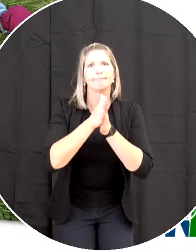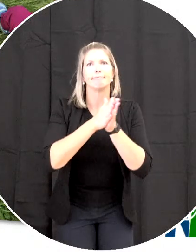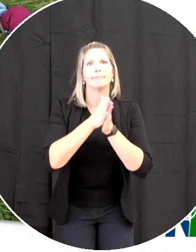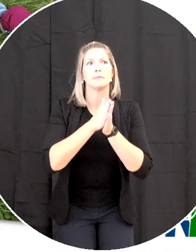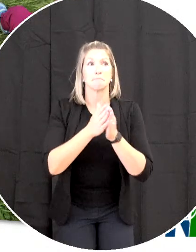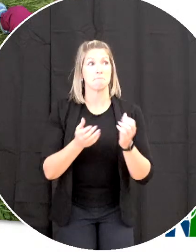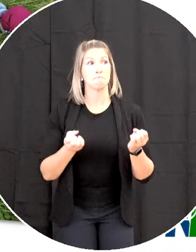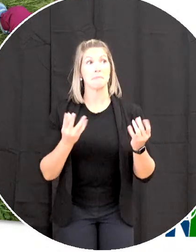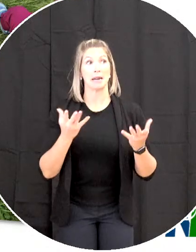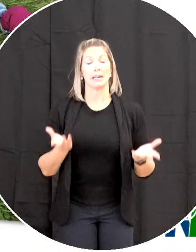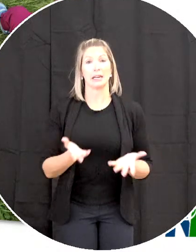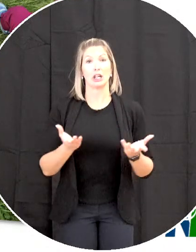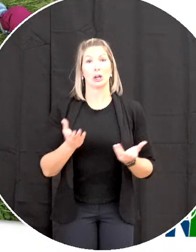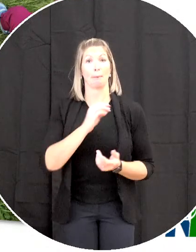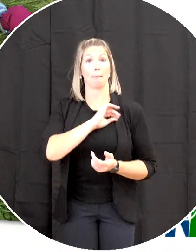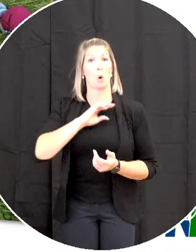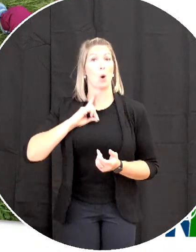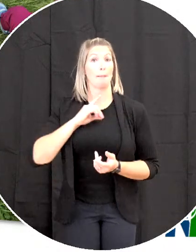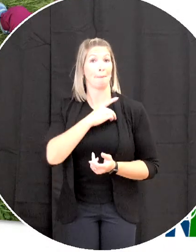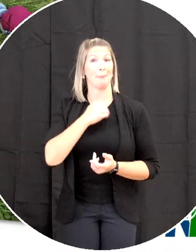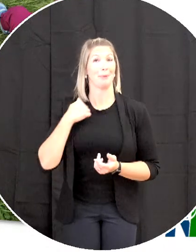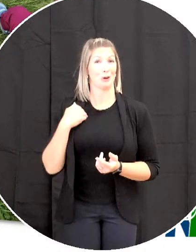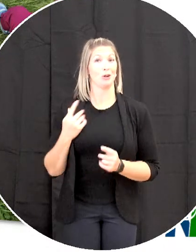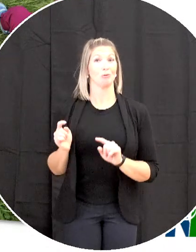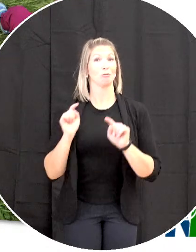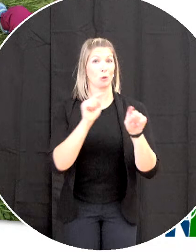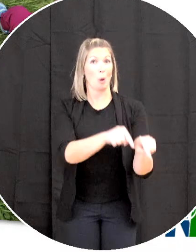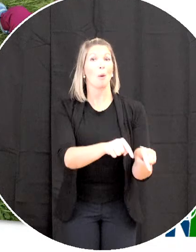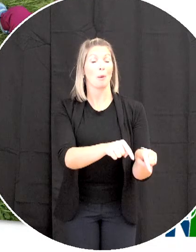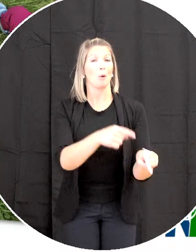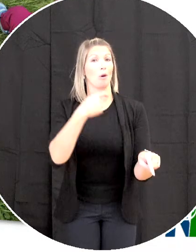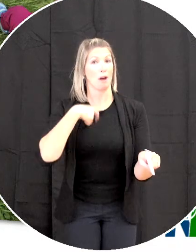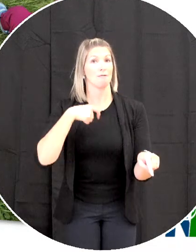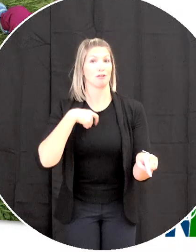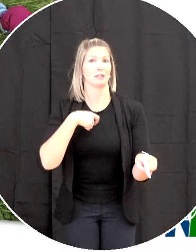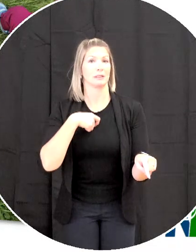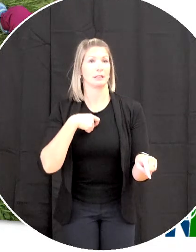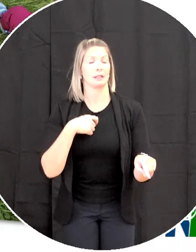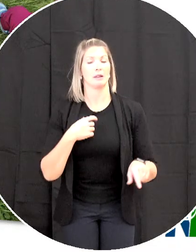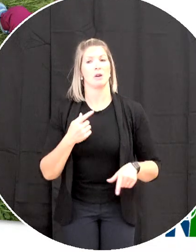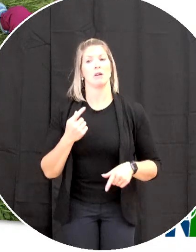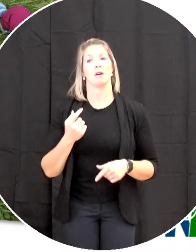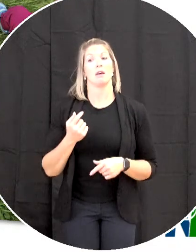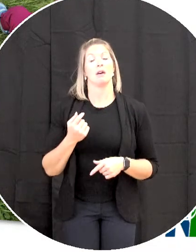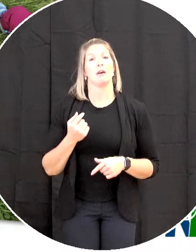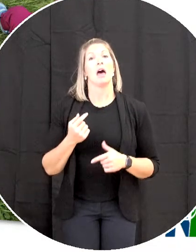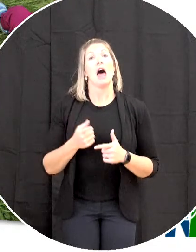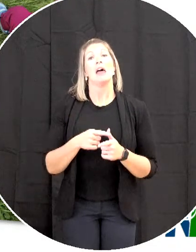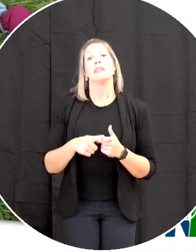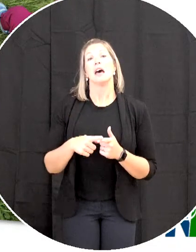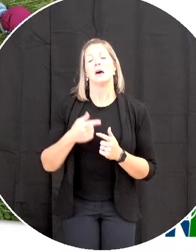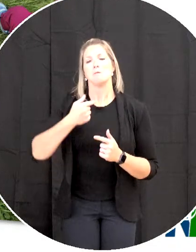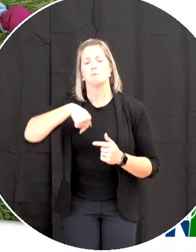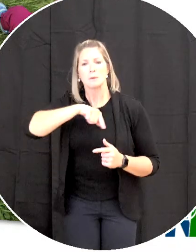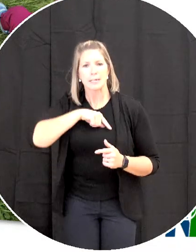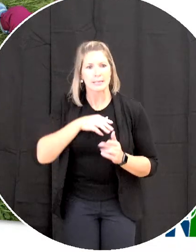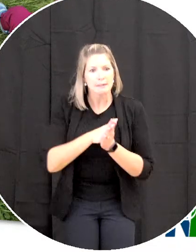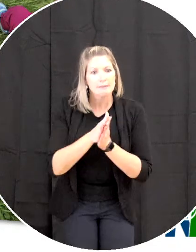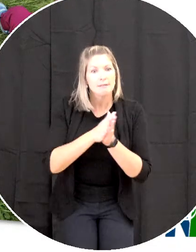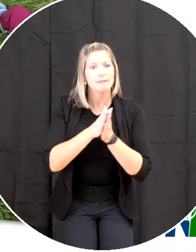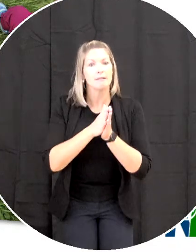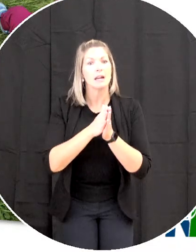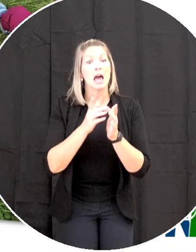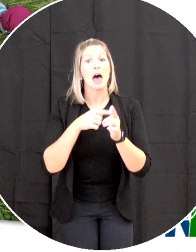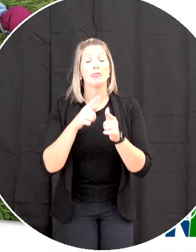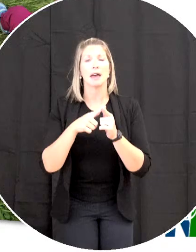that session. That momentum, initially, we felt like we lost it when the COVID came in and we shut the schools